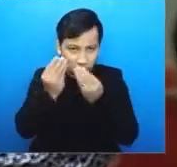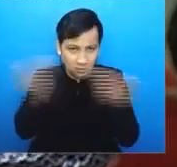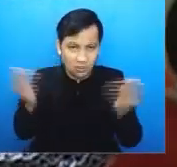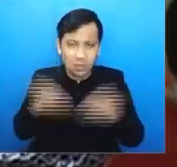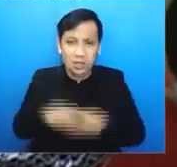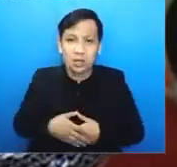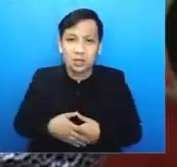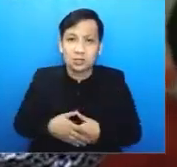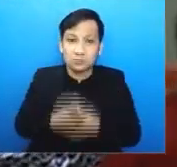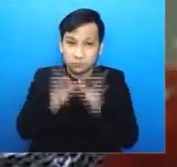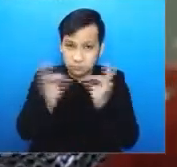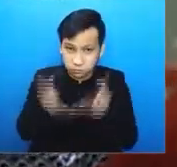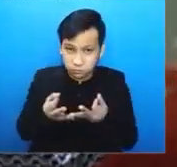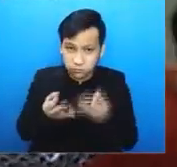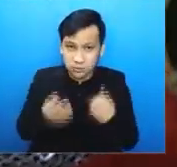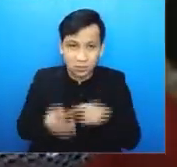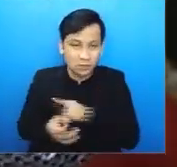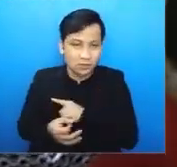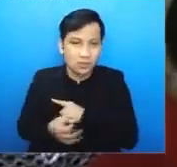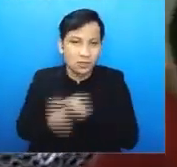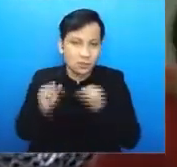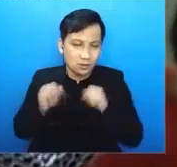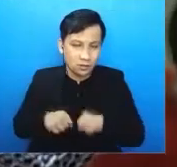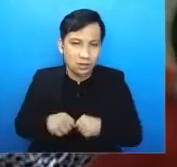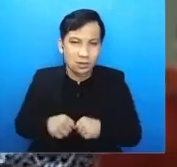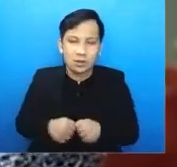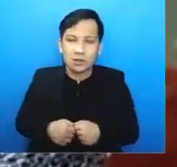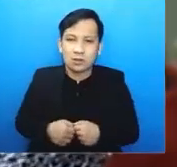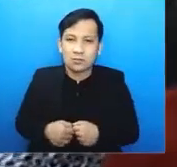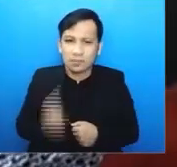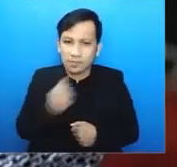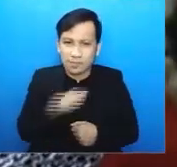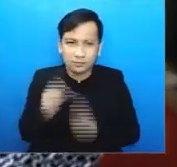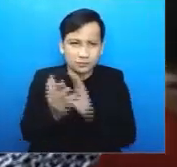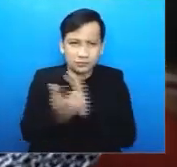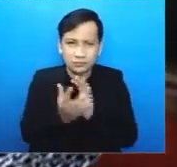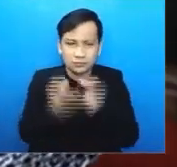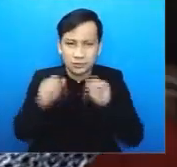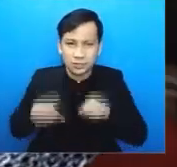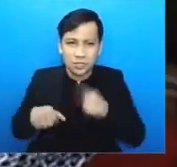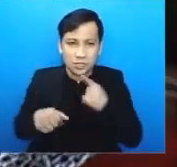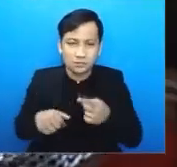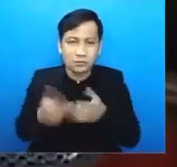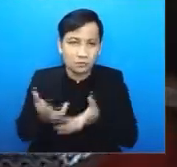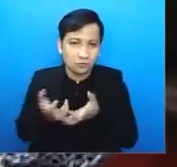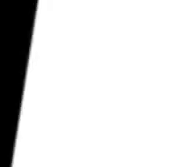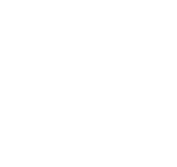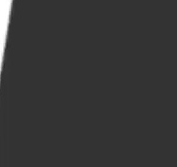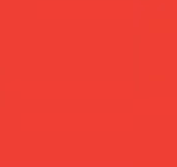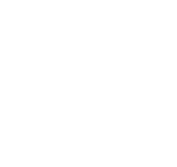families of our suppliers and communities that we will that we intend to